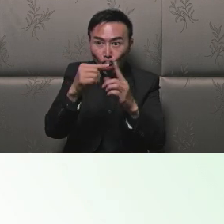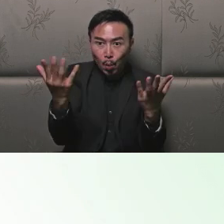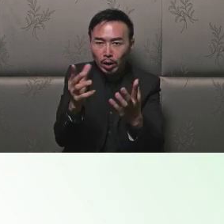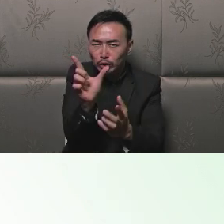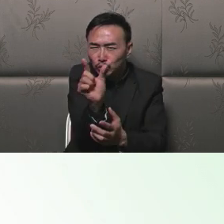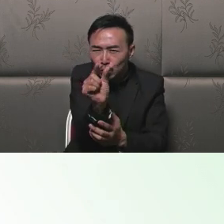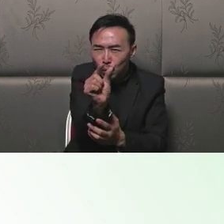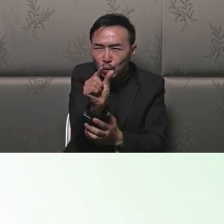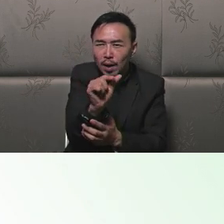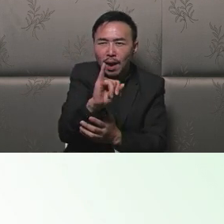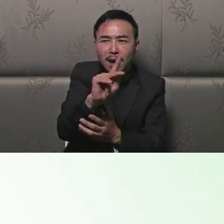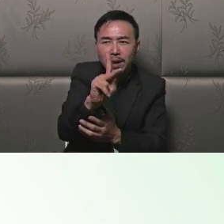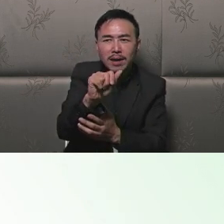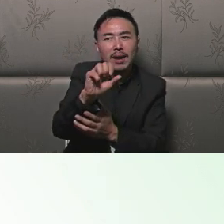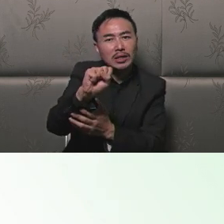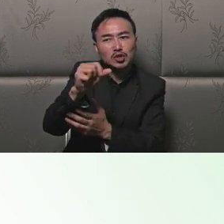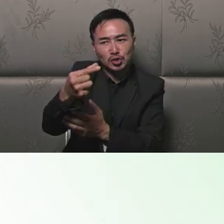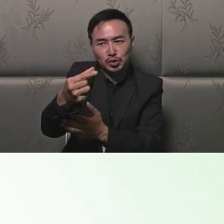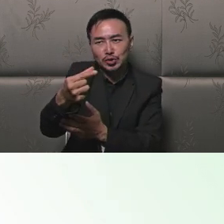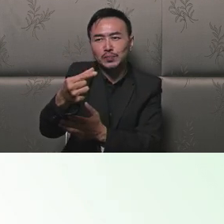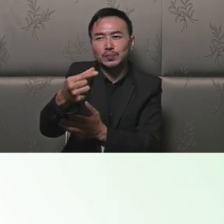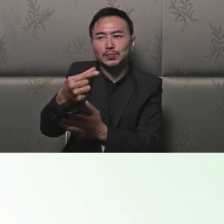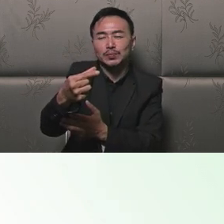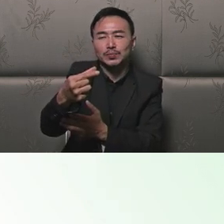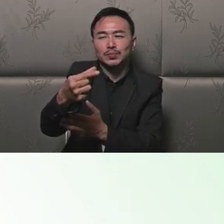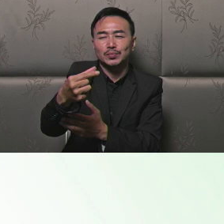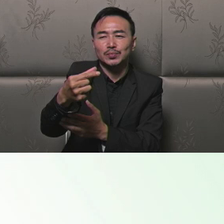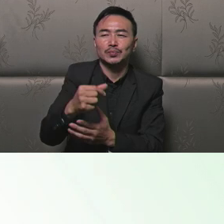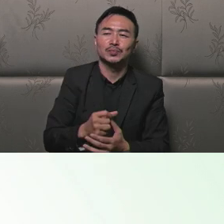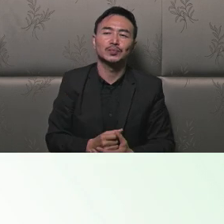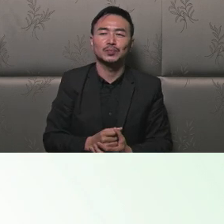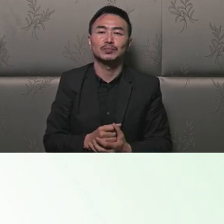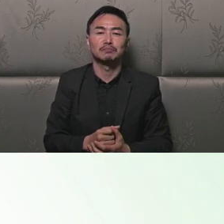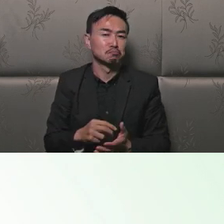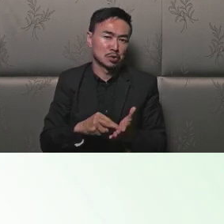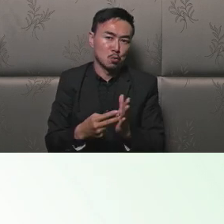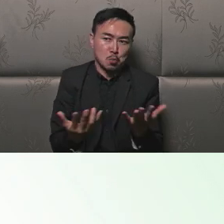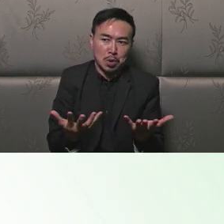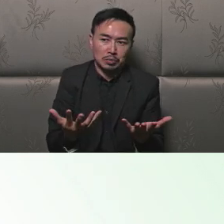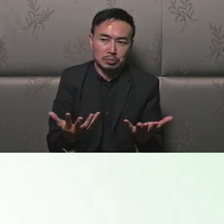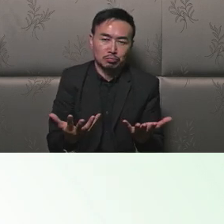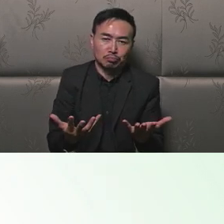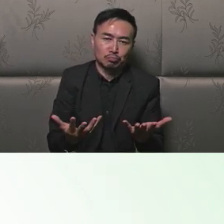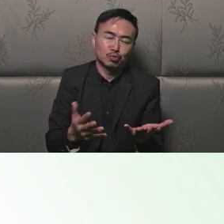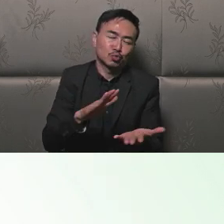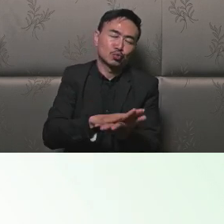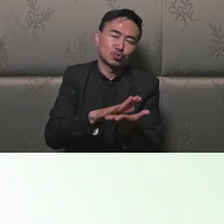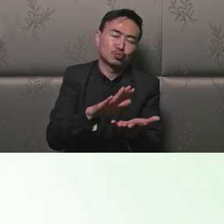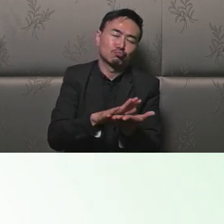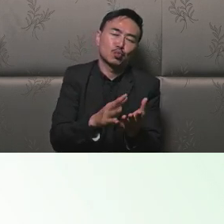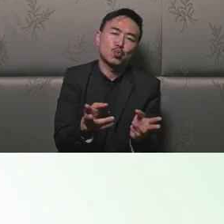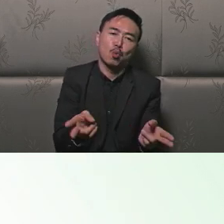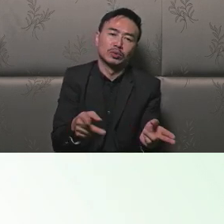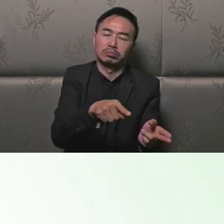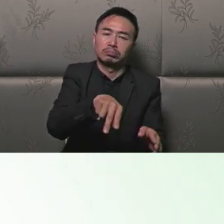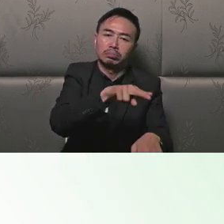interfacing curriculum. We have the general curriculum in the formal school, and the IP-Ed